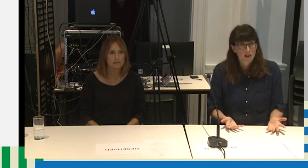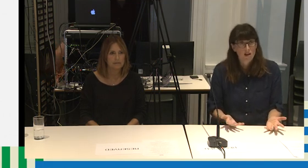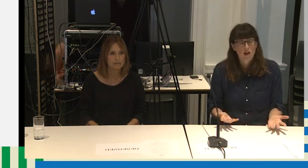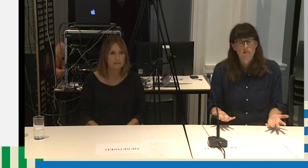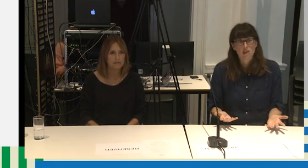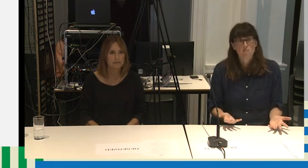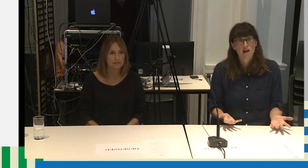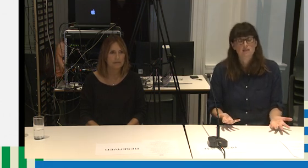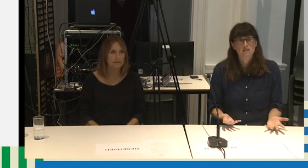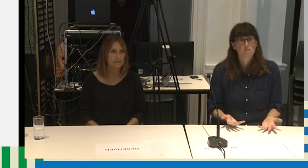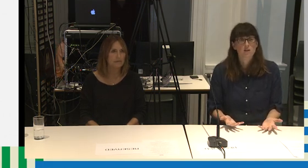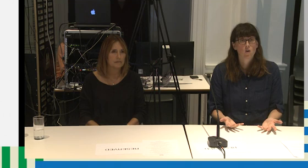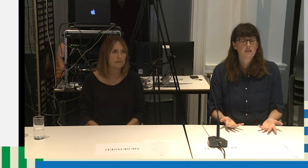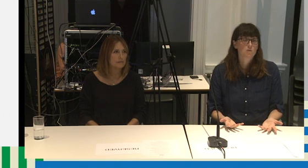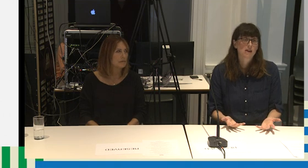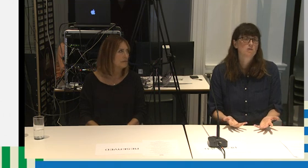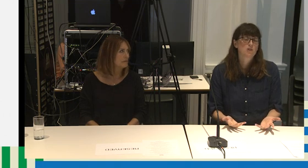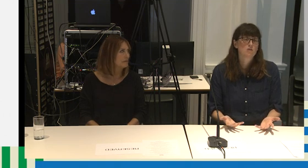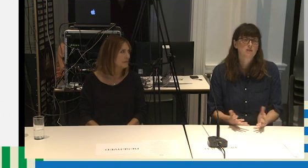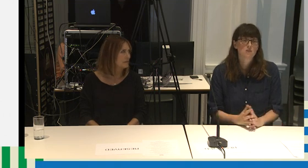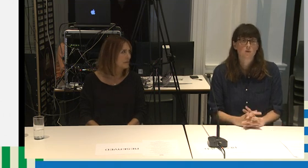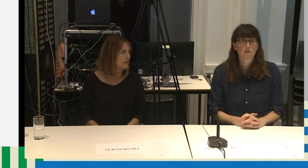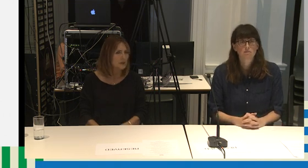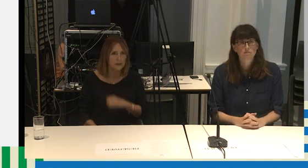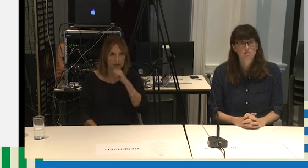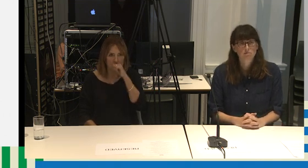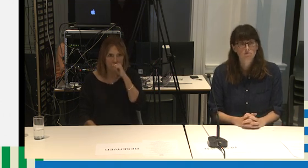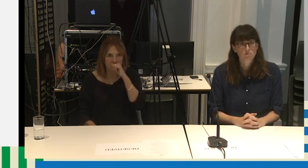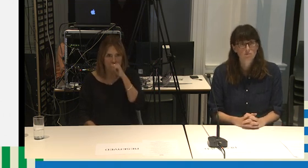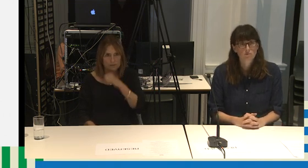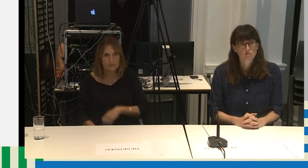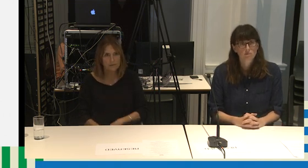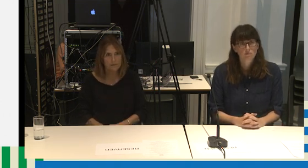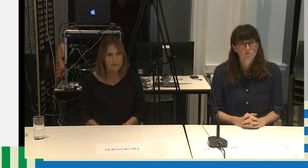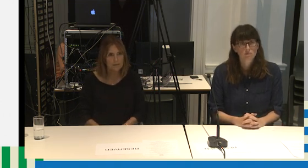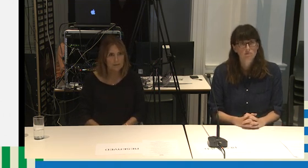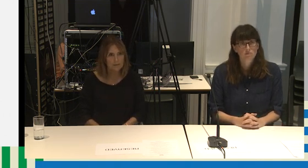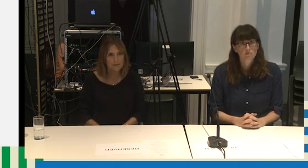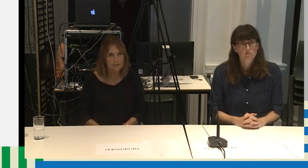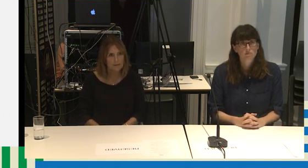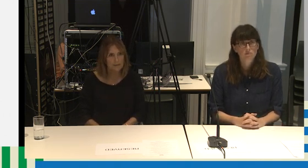studios in practice, and my colleagues will be able to use this as well.